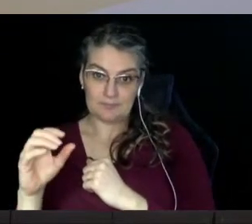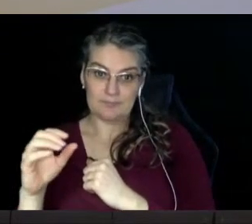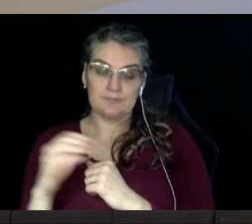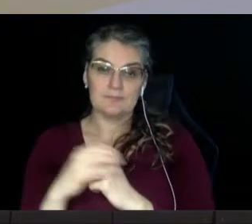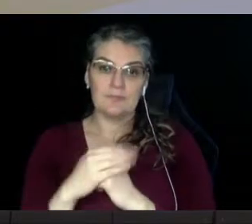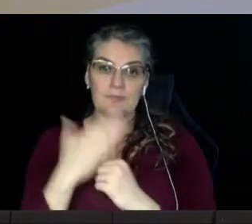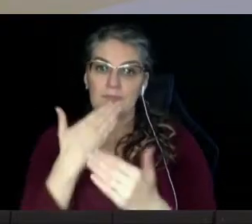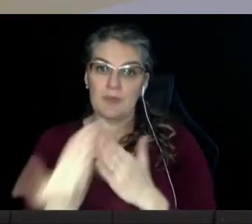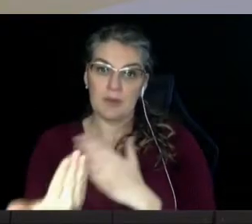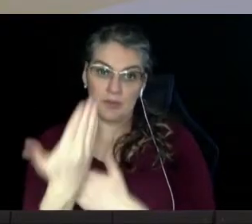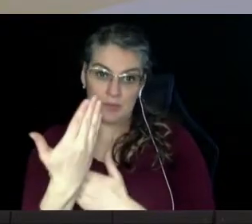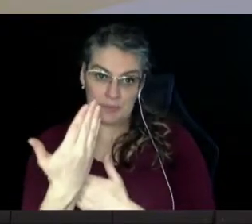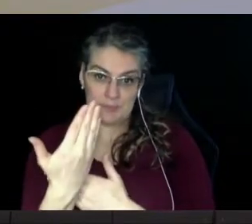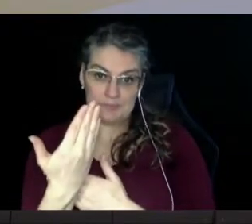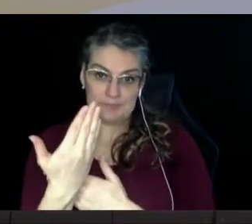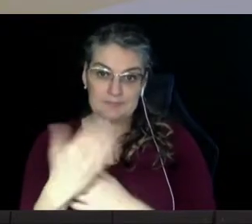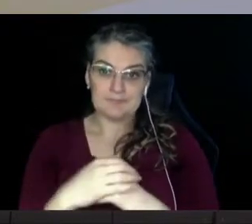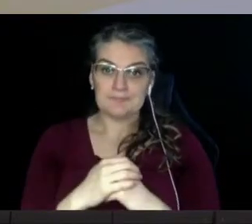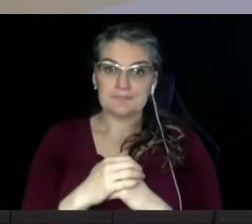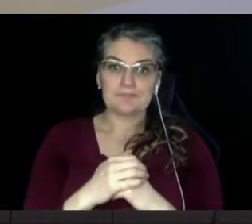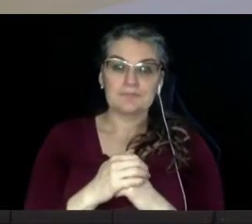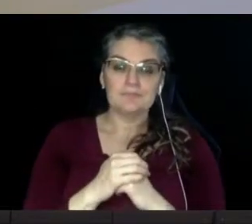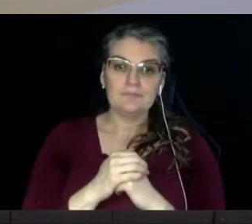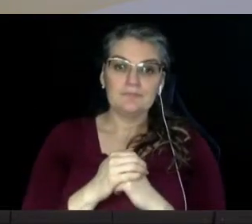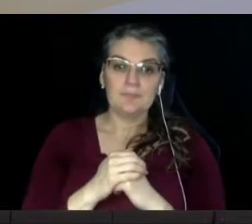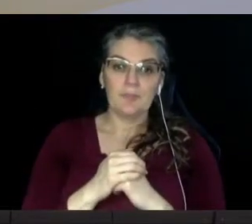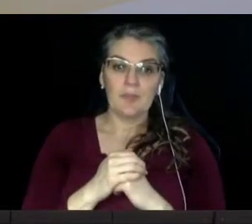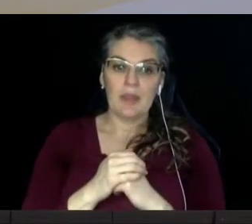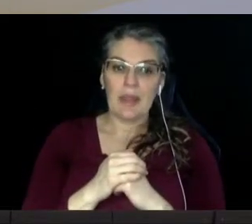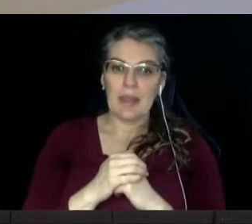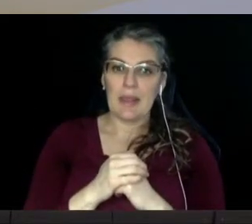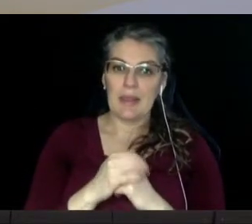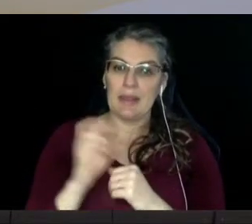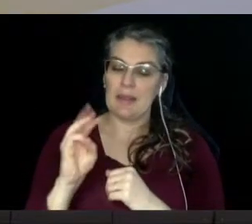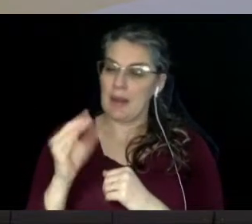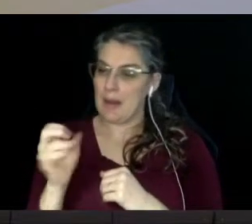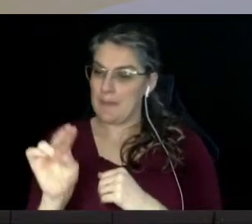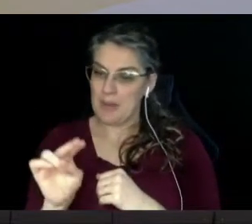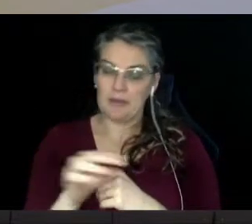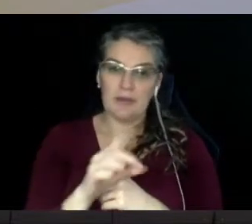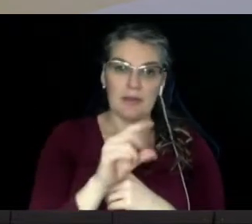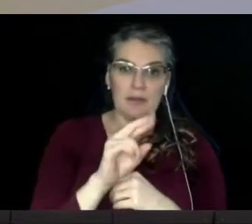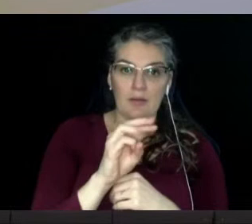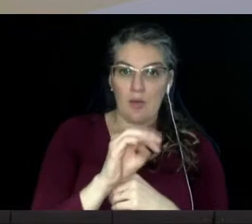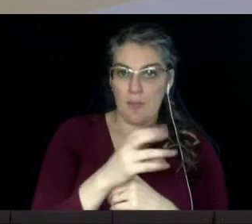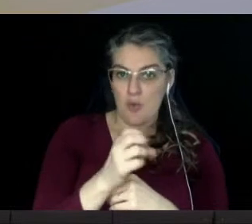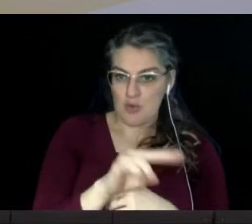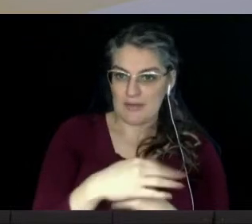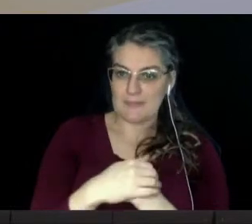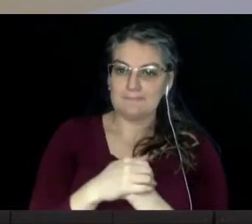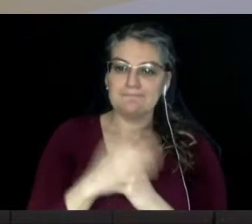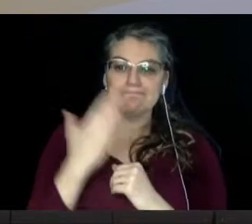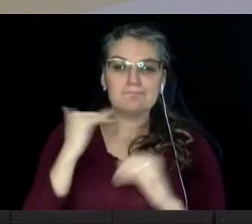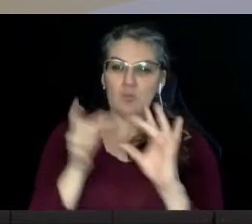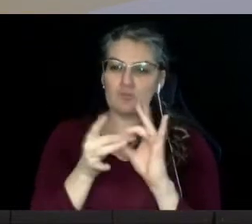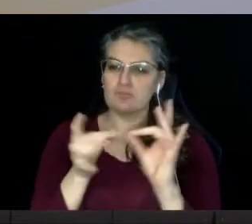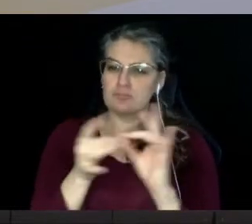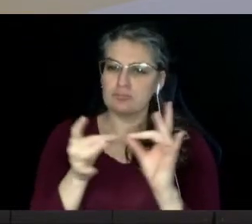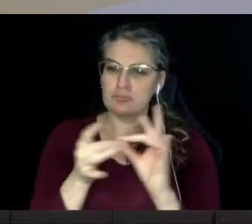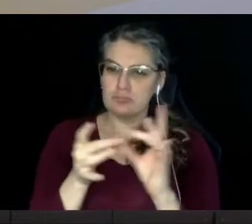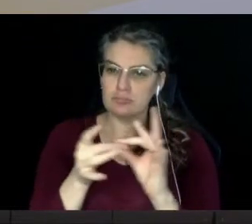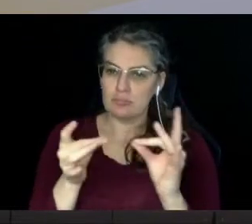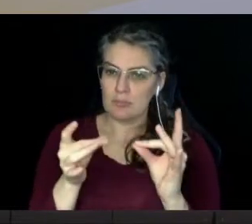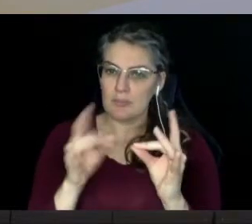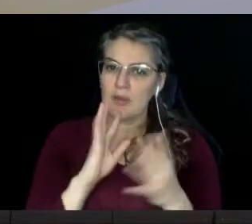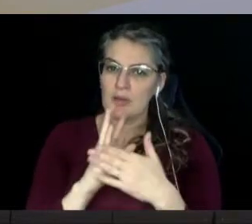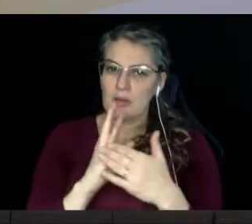Good morning, Dr. Morrison, and good morning, Marion. Marion, I just wanted to ask a bit about your comments that you made about unnecessary